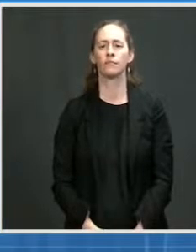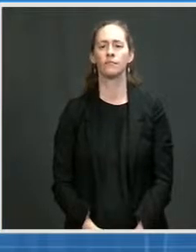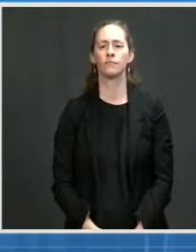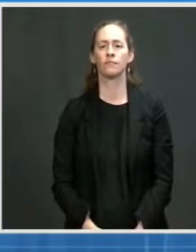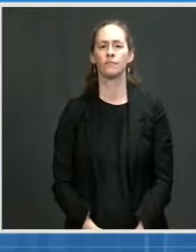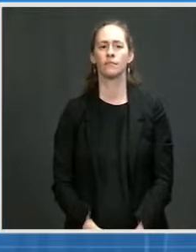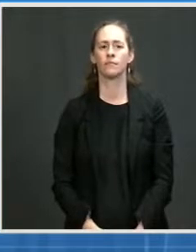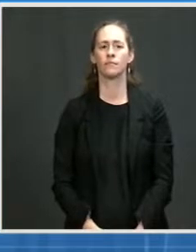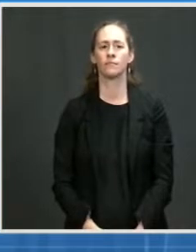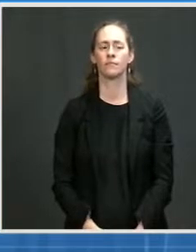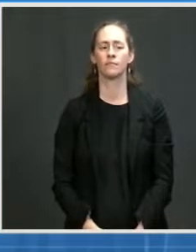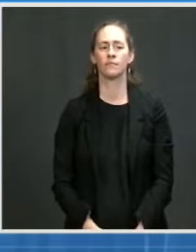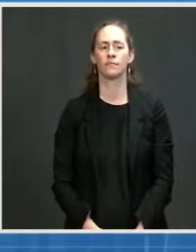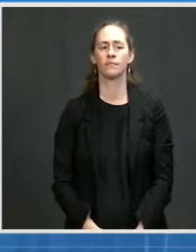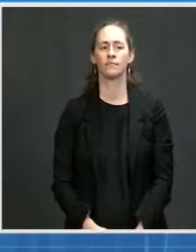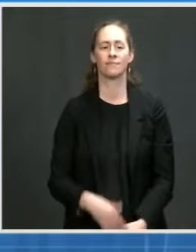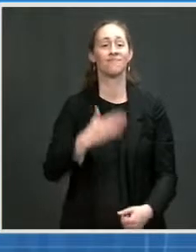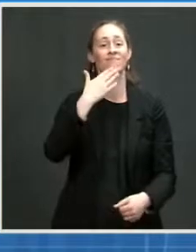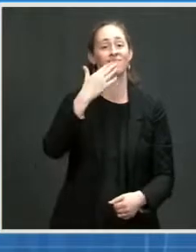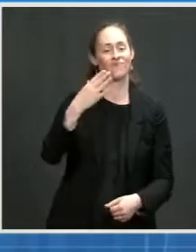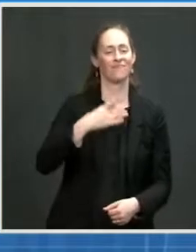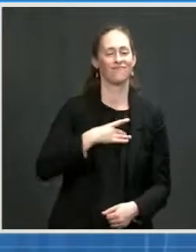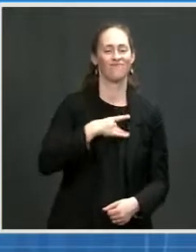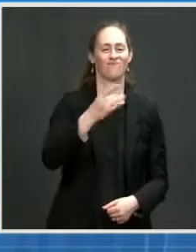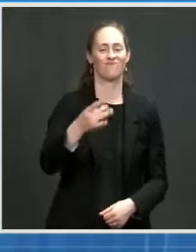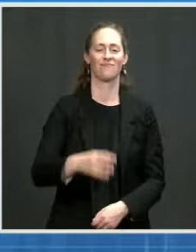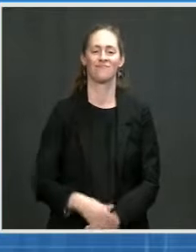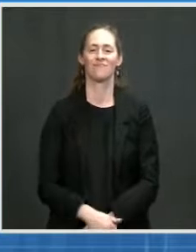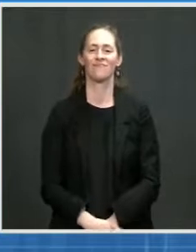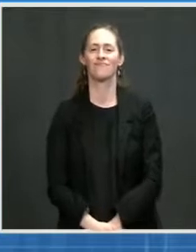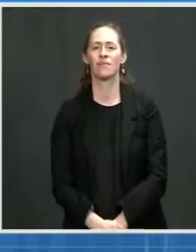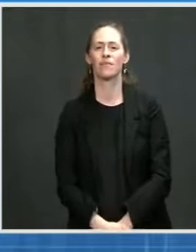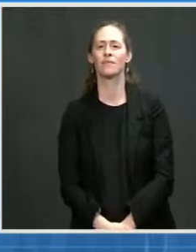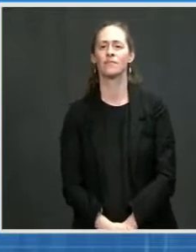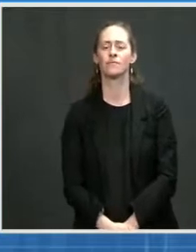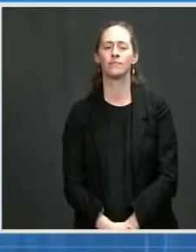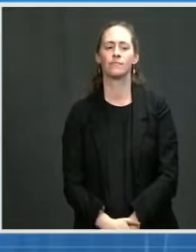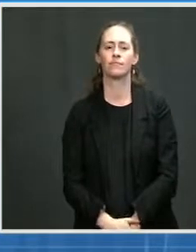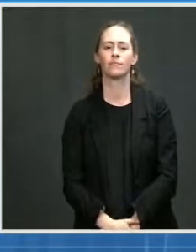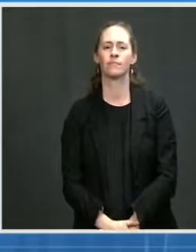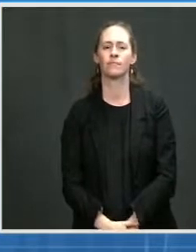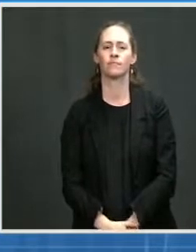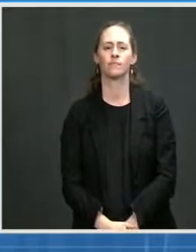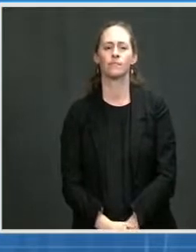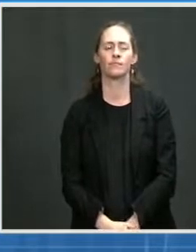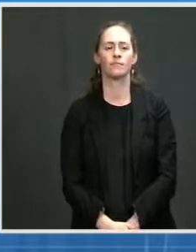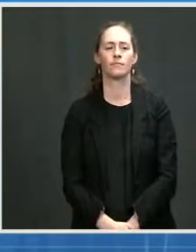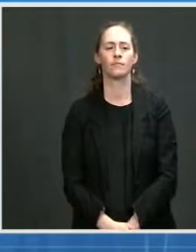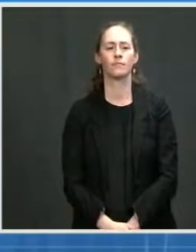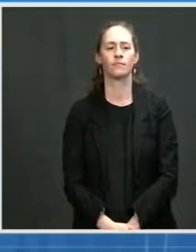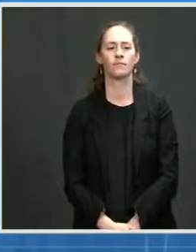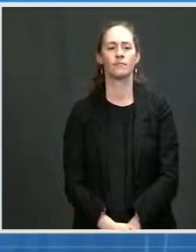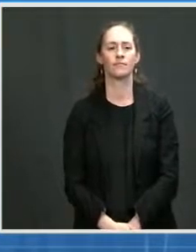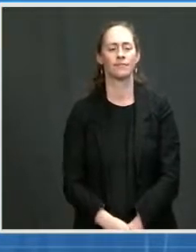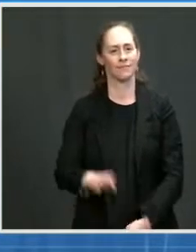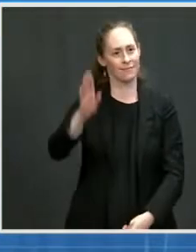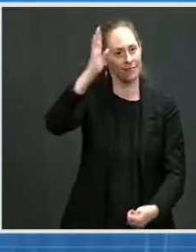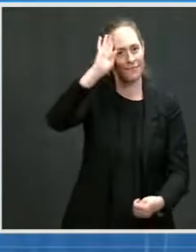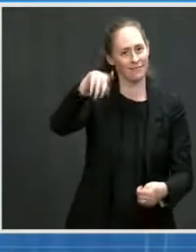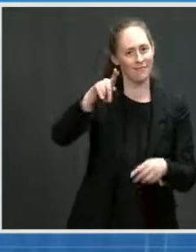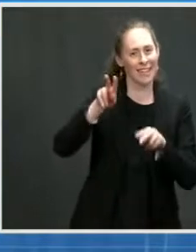Thank you for taking my question. I know that you expressed excitement about this coming Memorial Day